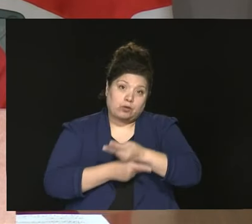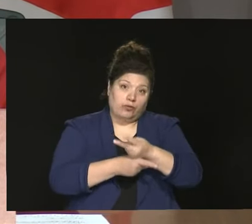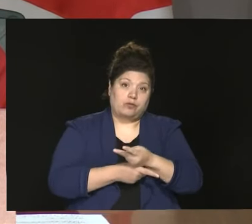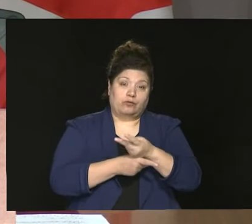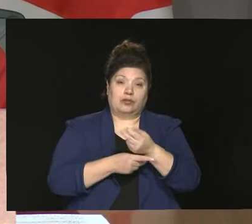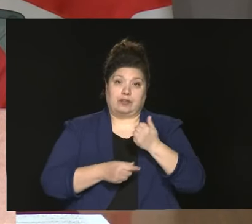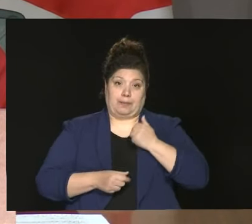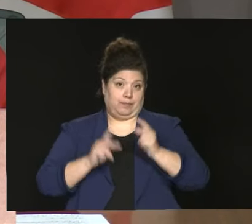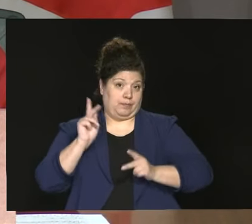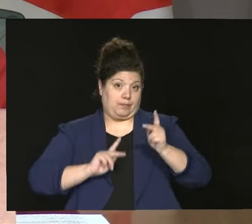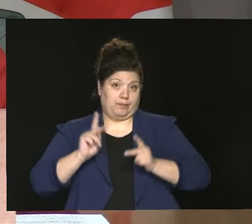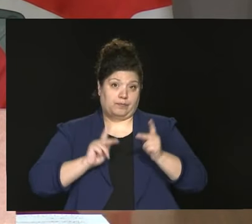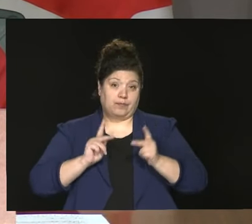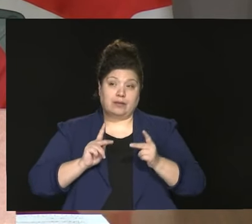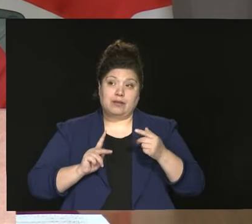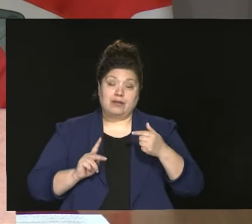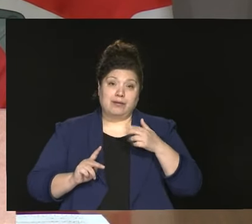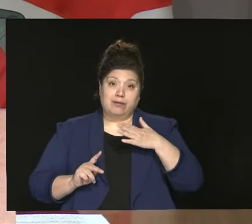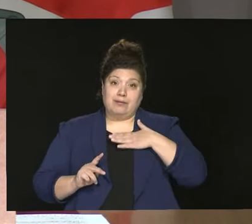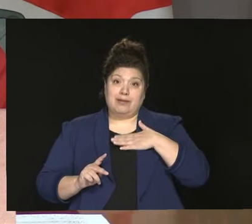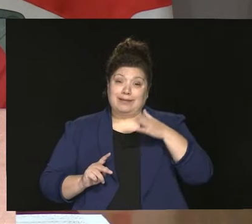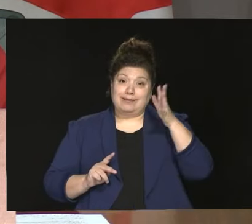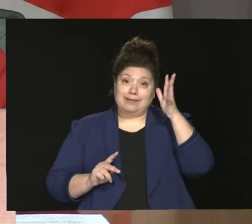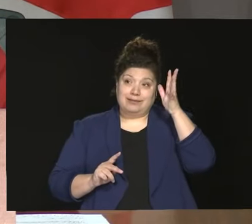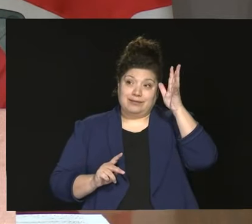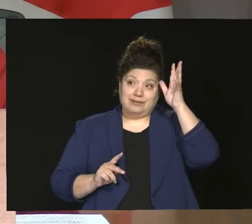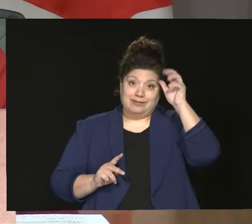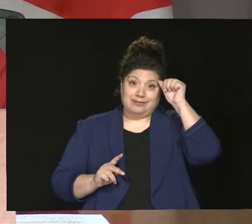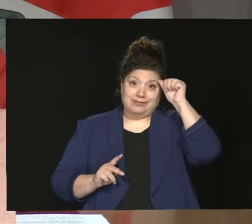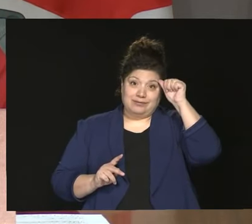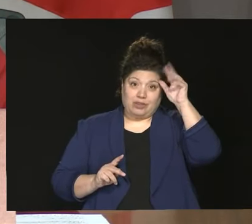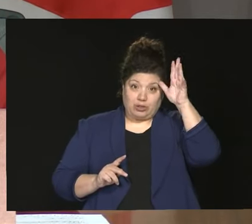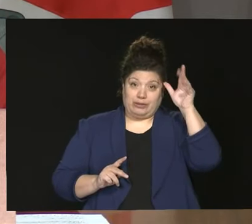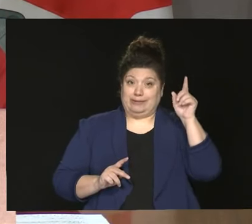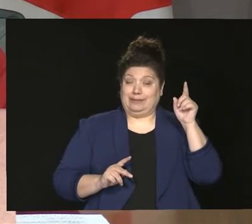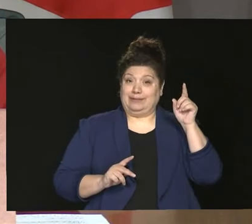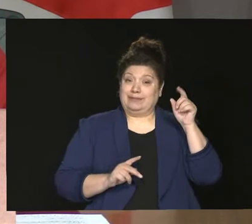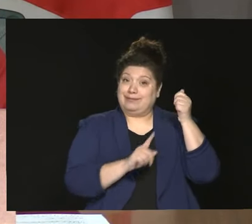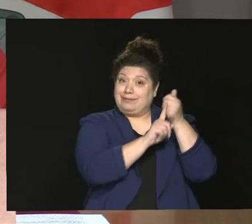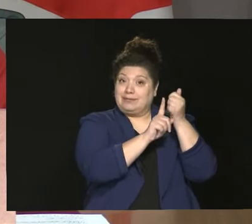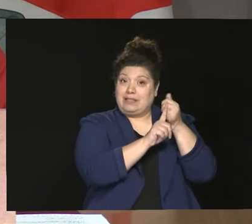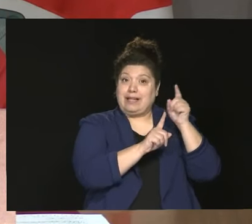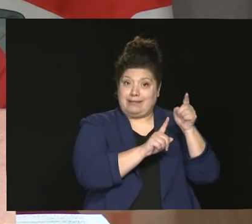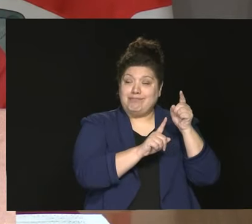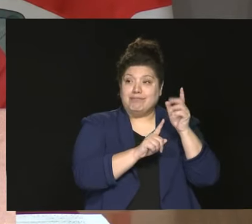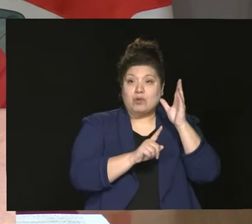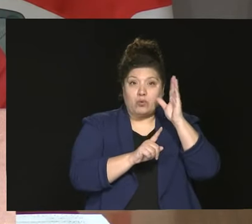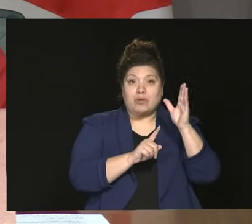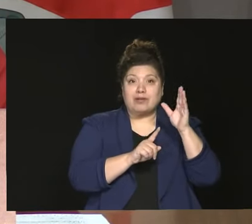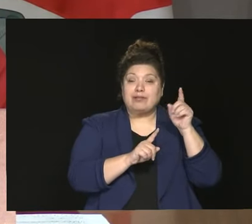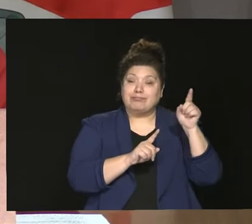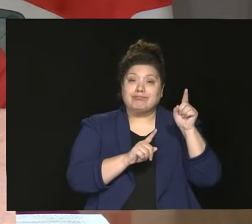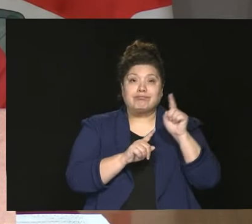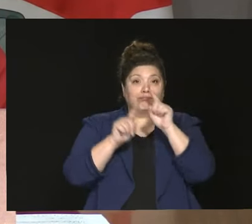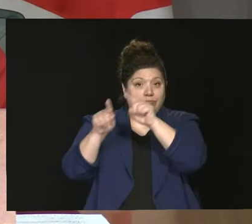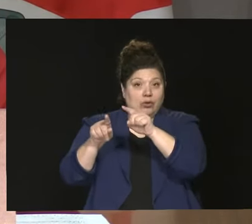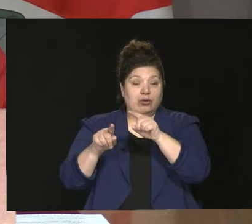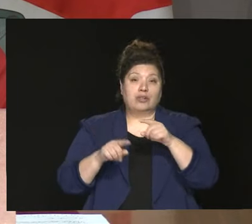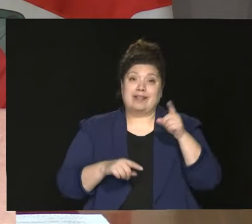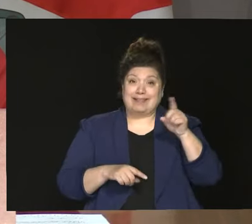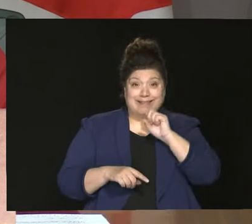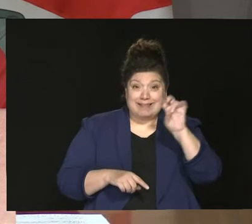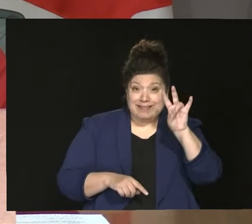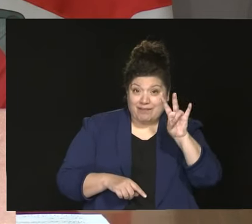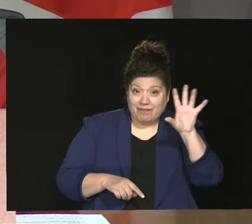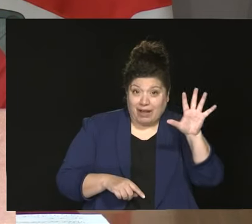dad is getting ready to go out in the fields in rural Alberta. He's 75 years old. I'm a little bit worried about him, and